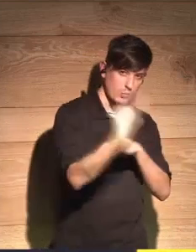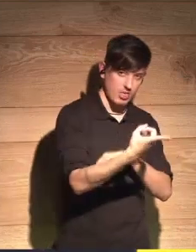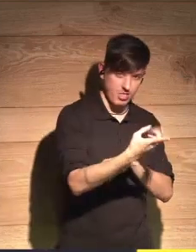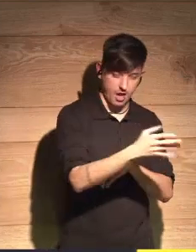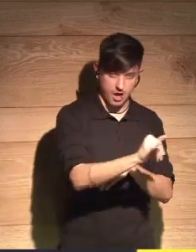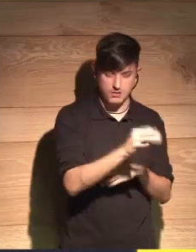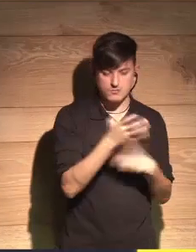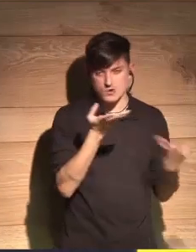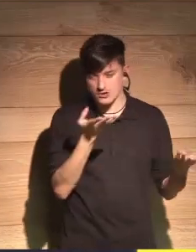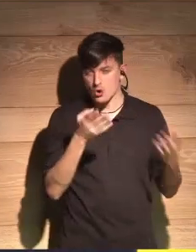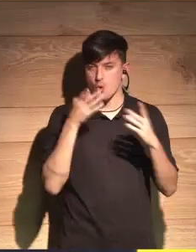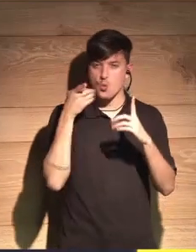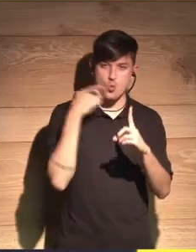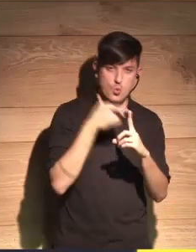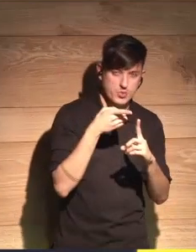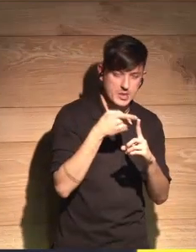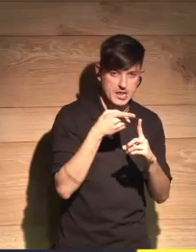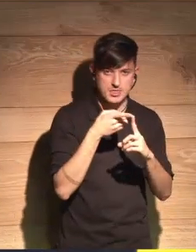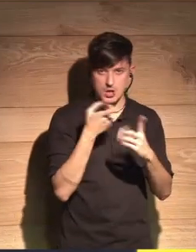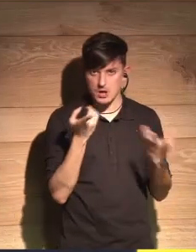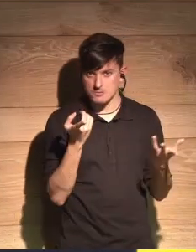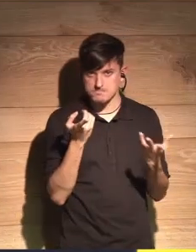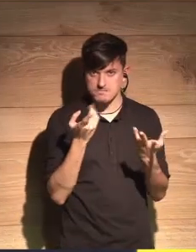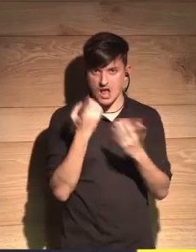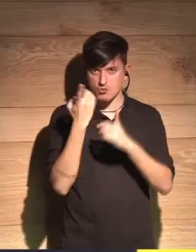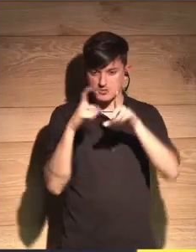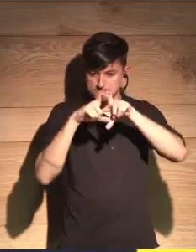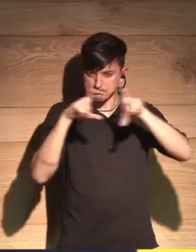mathematics by